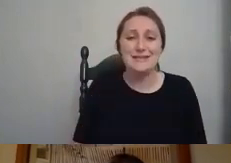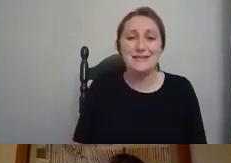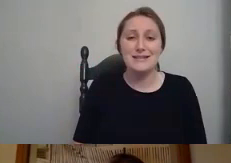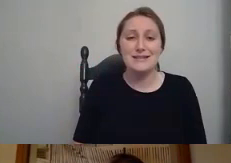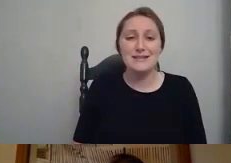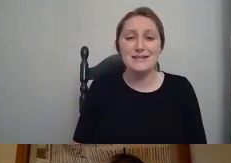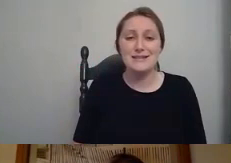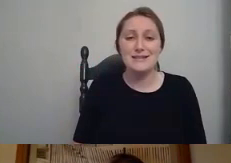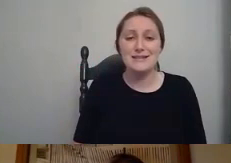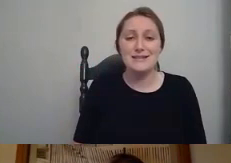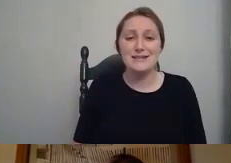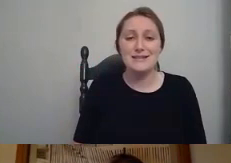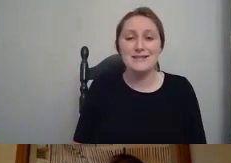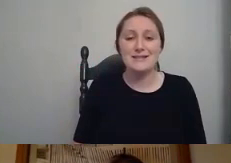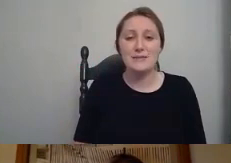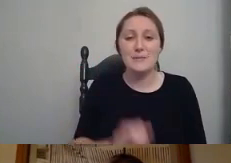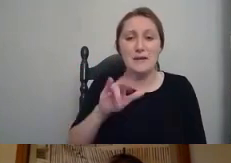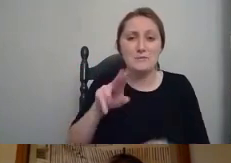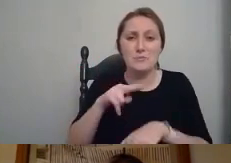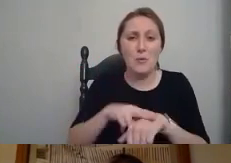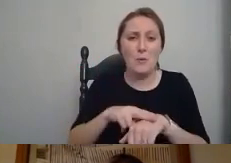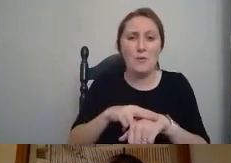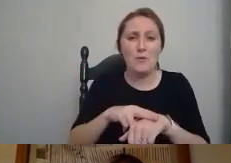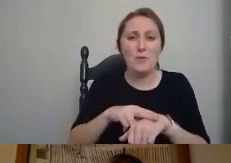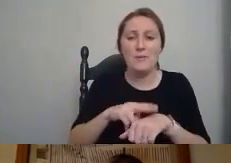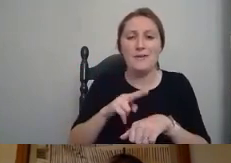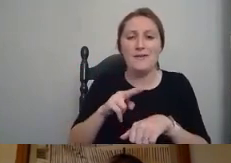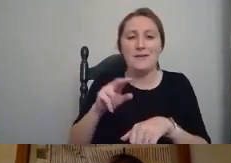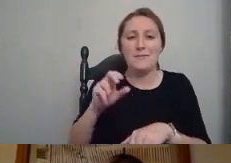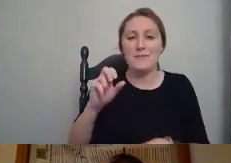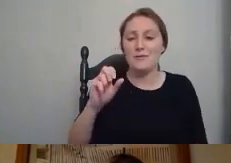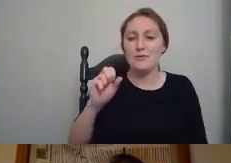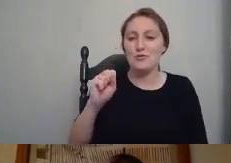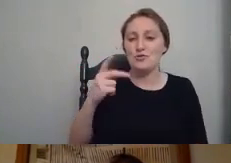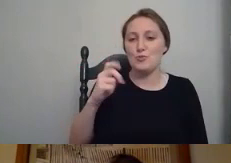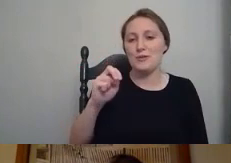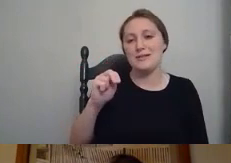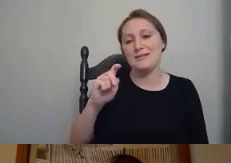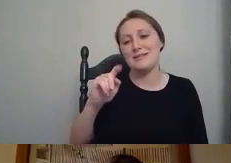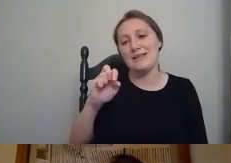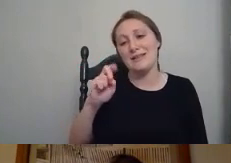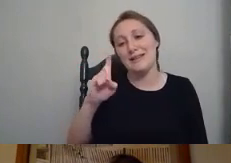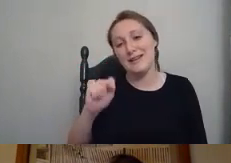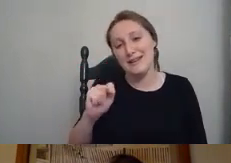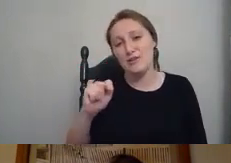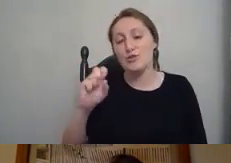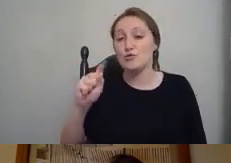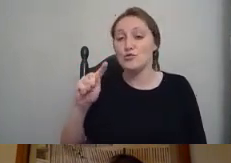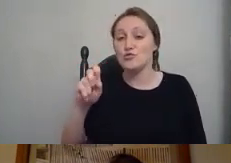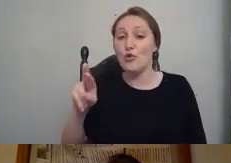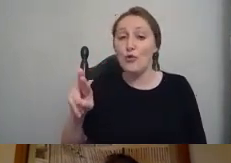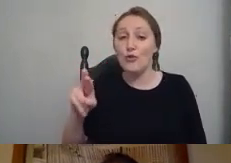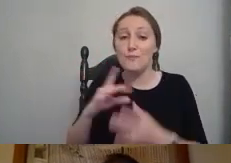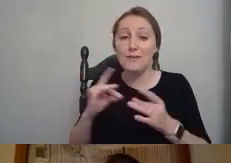That's one of the norms that Superintendent Stover, I think, named today for our cluster work when we're together. And I'd suggest that as well